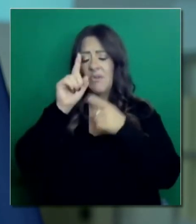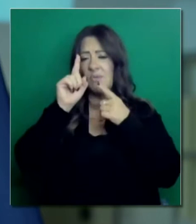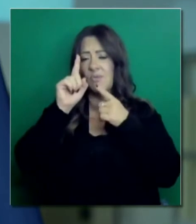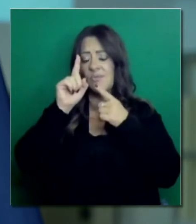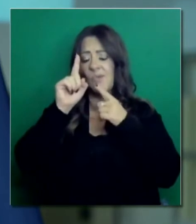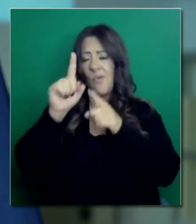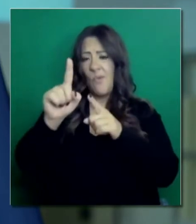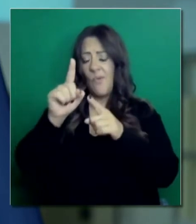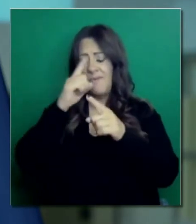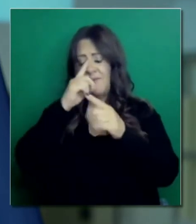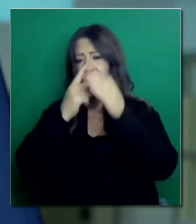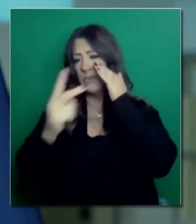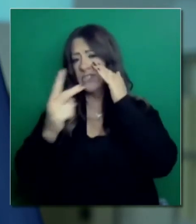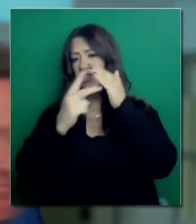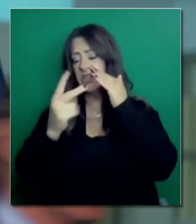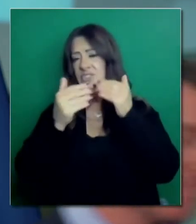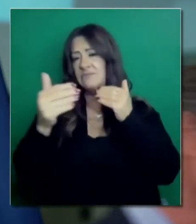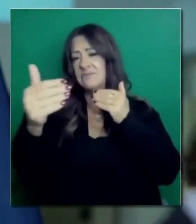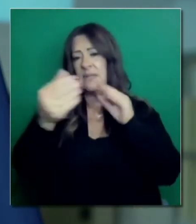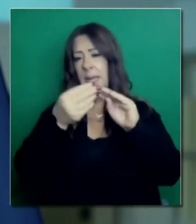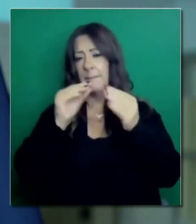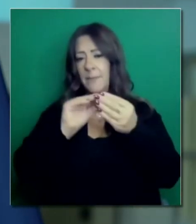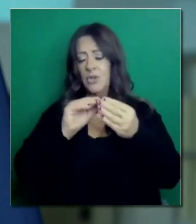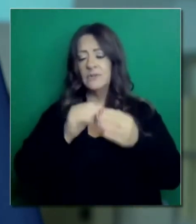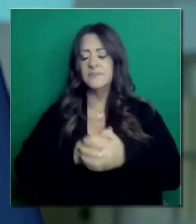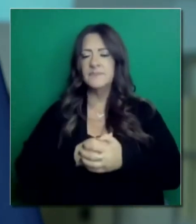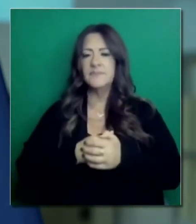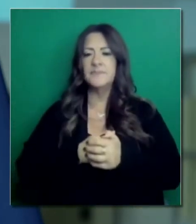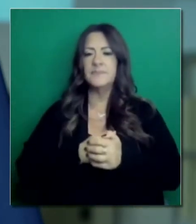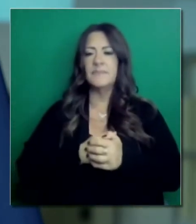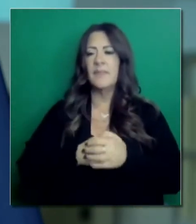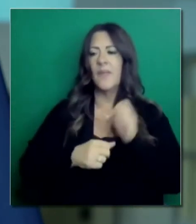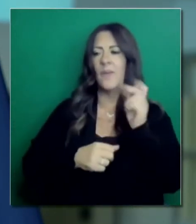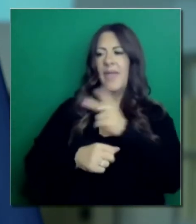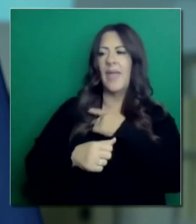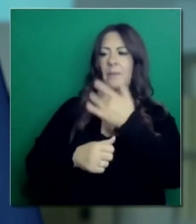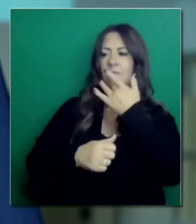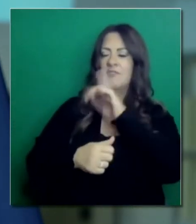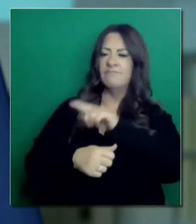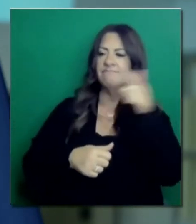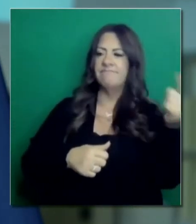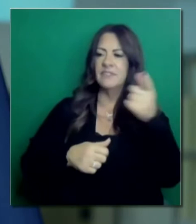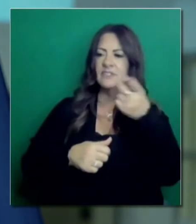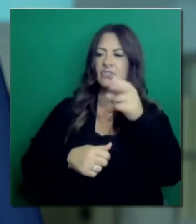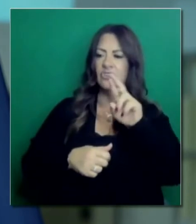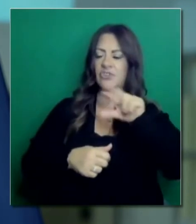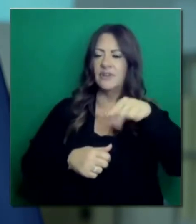question in nuance and specificity. Doctor?